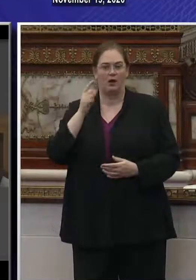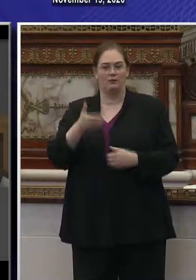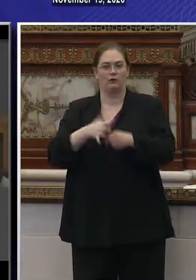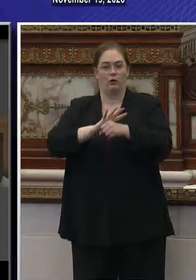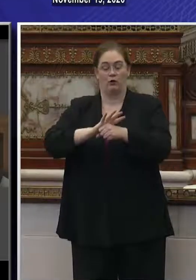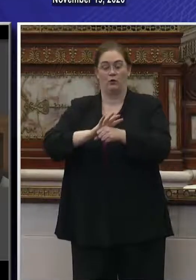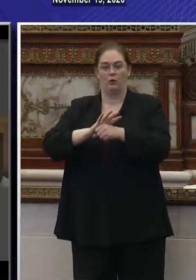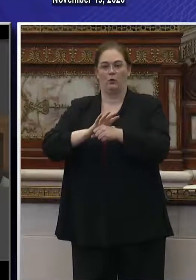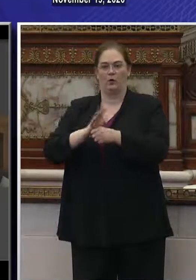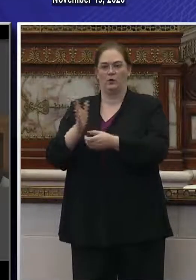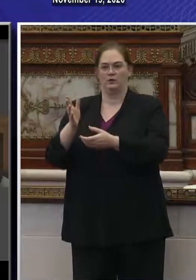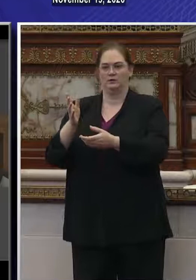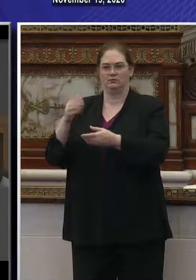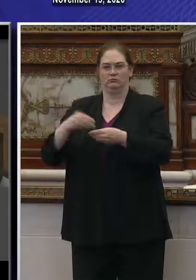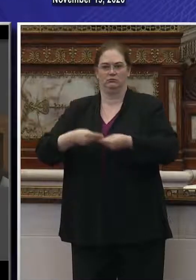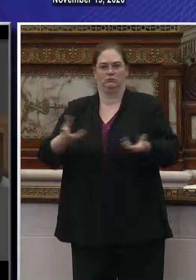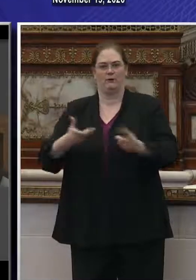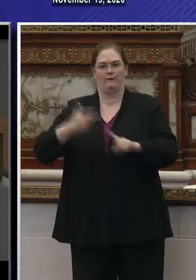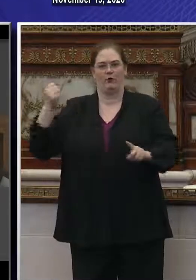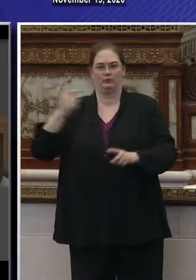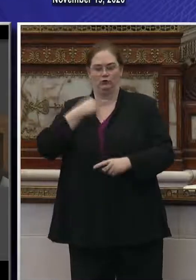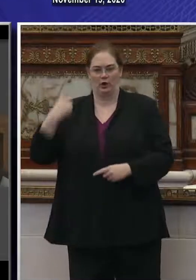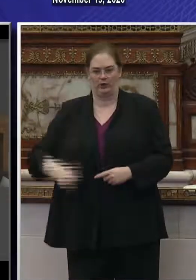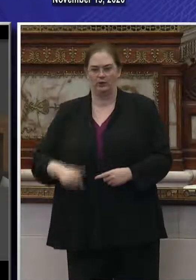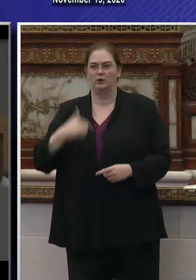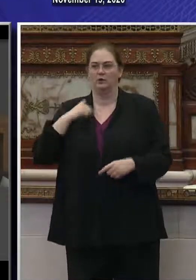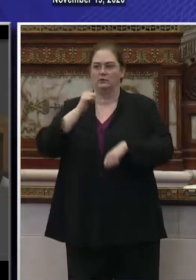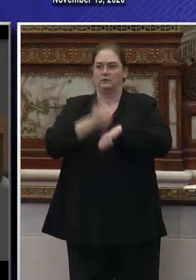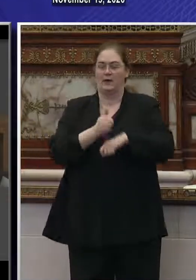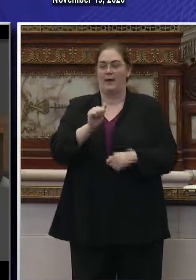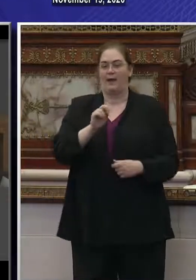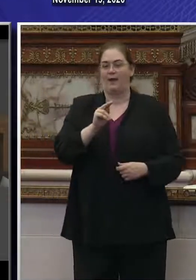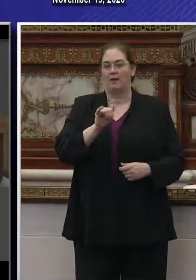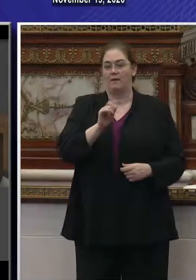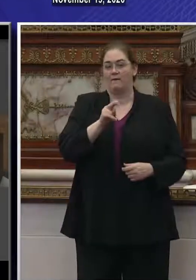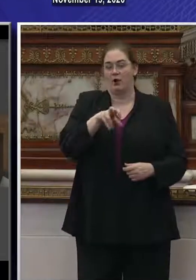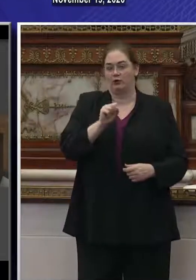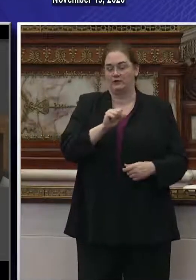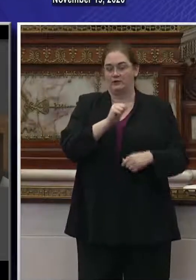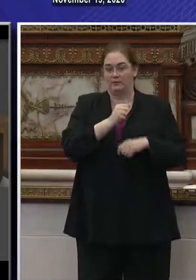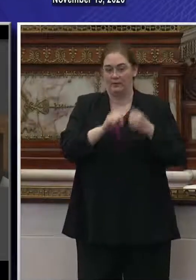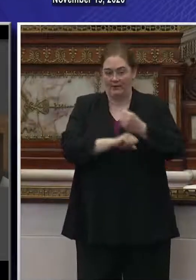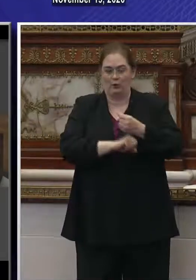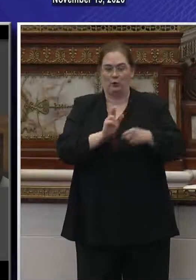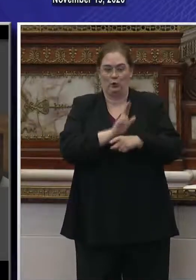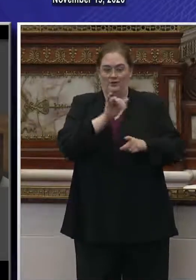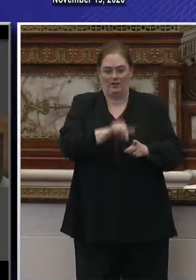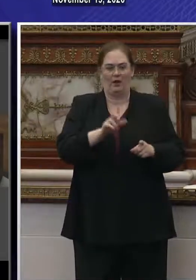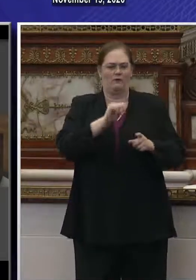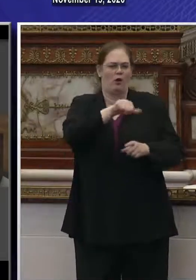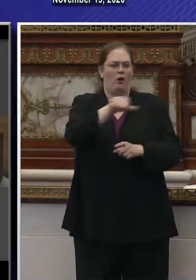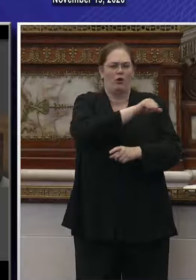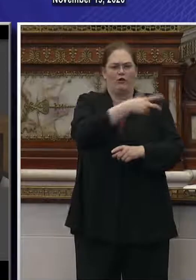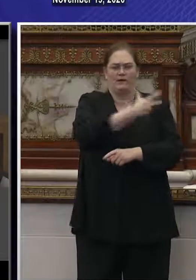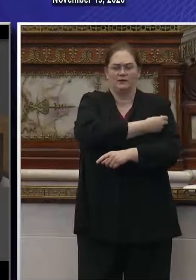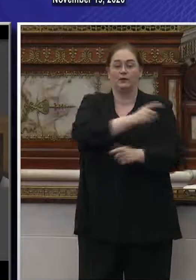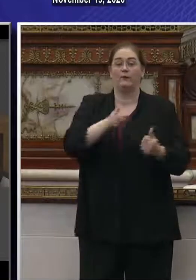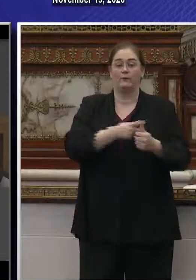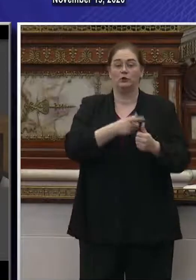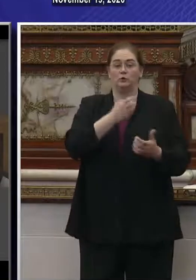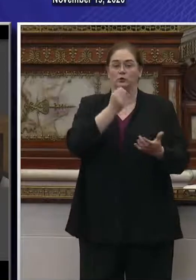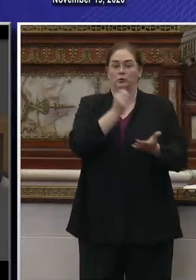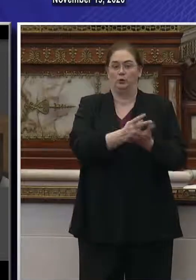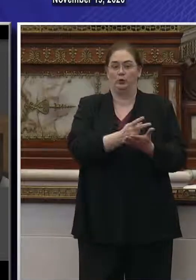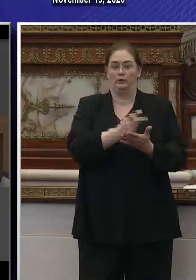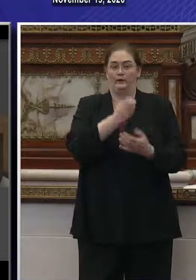of China. We are leveraging an adenovirus-based platform that we have used to develop other vaccines, the first of which was approved in Europe